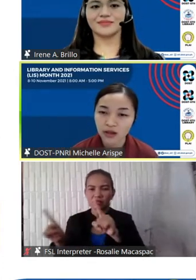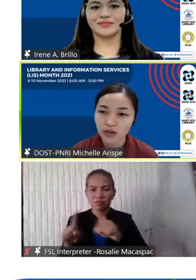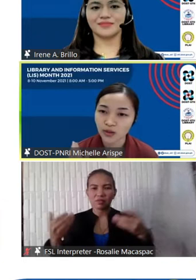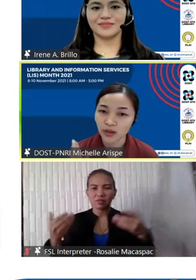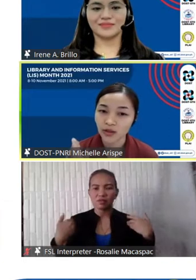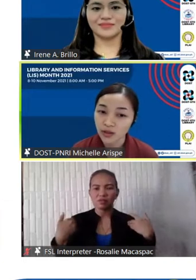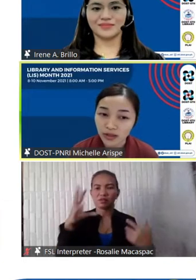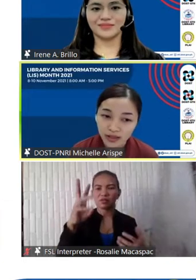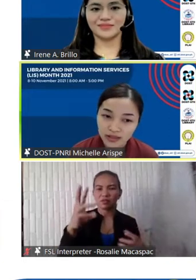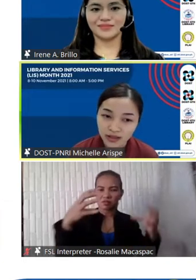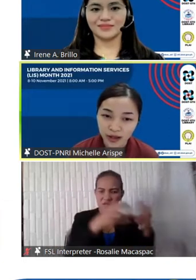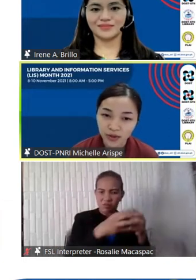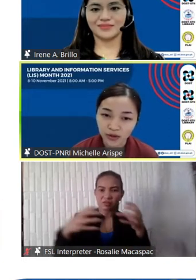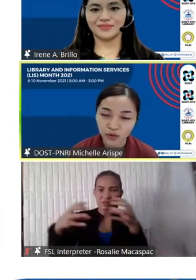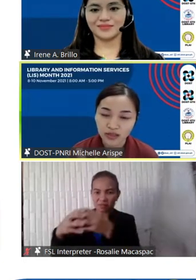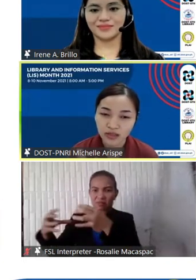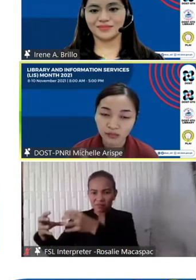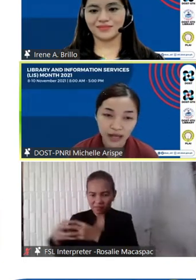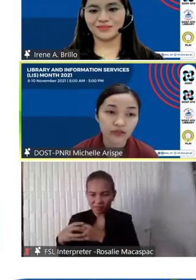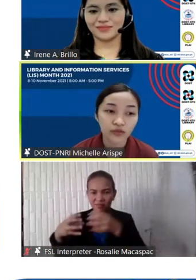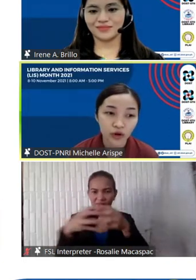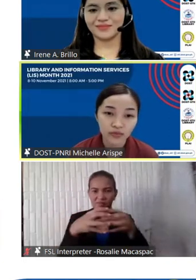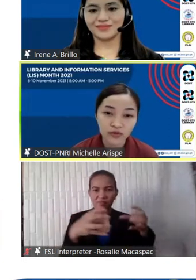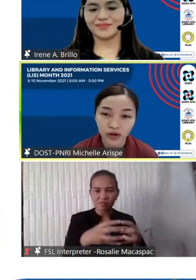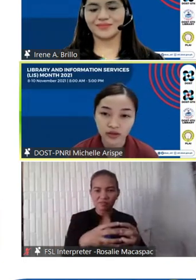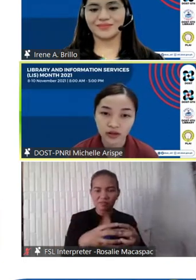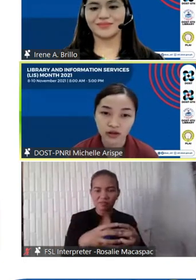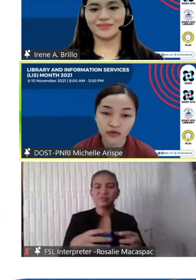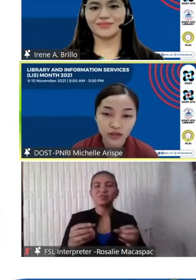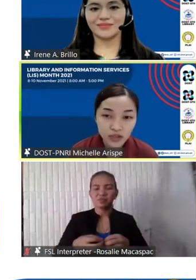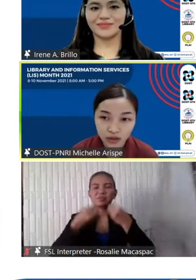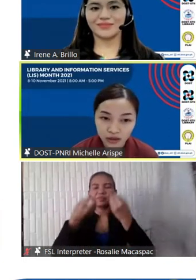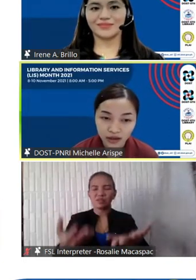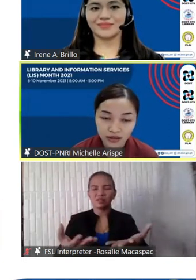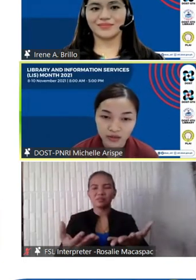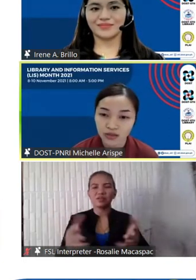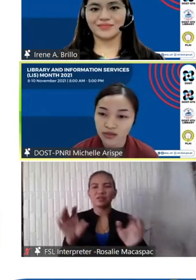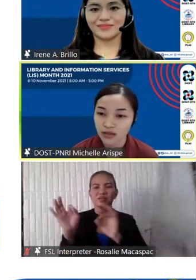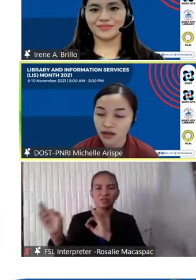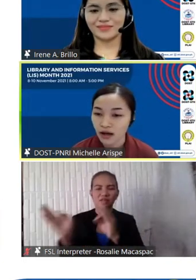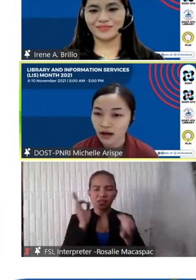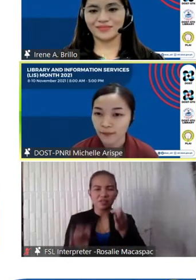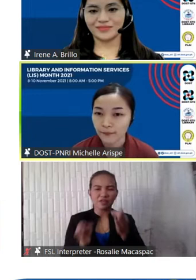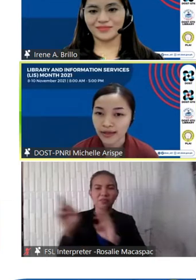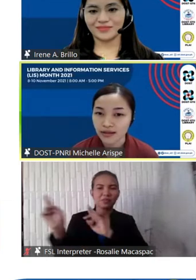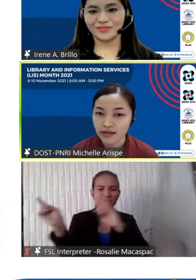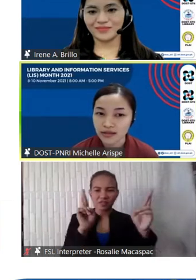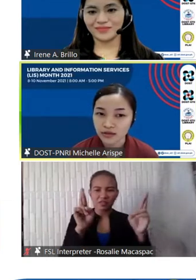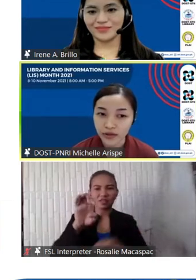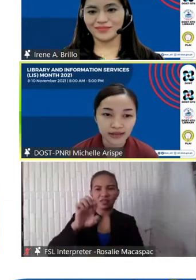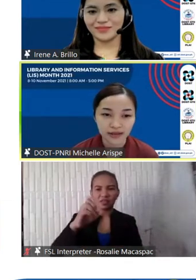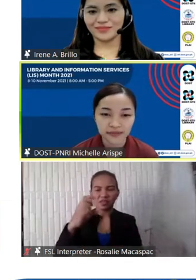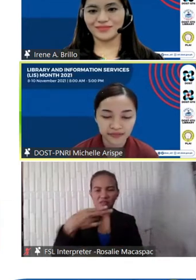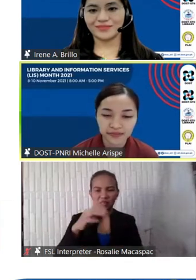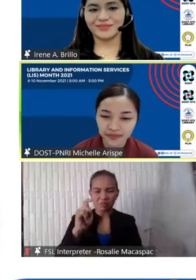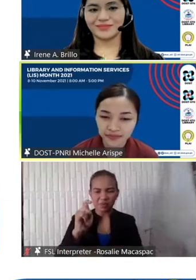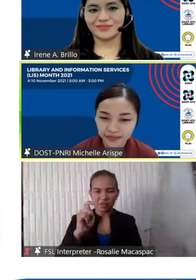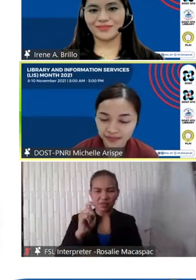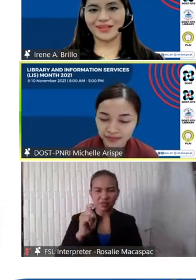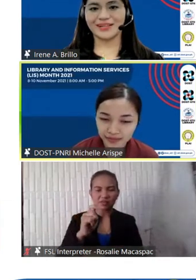clusters. So, i-release din namin doon once the platform for the virtual exhibits is